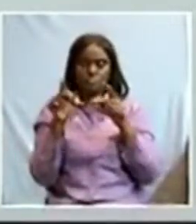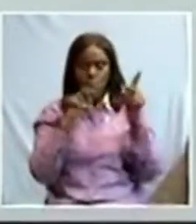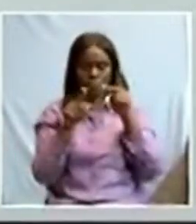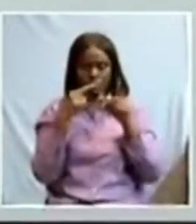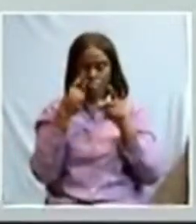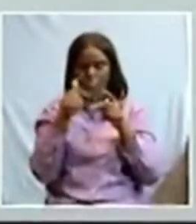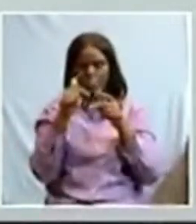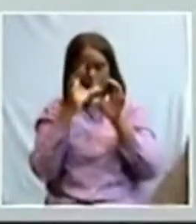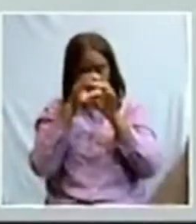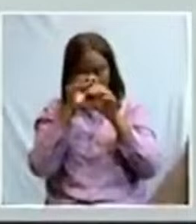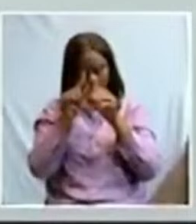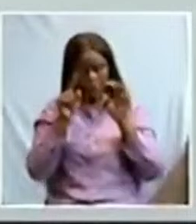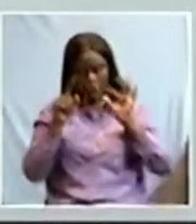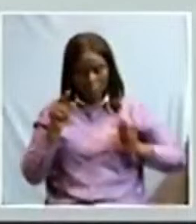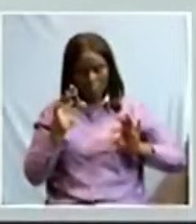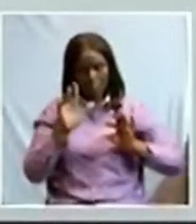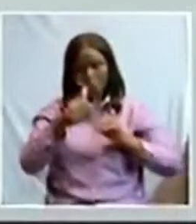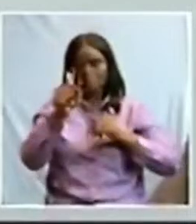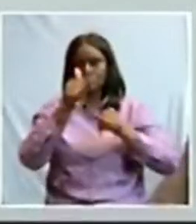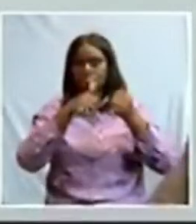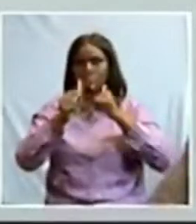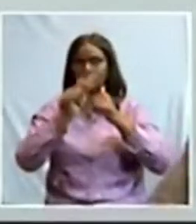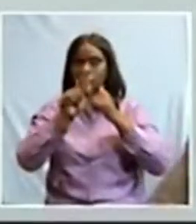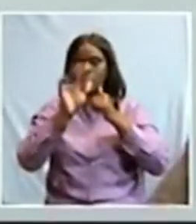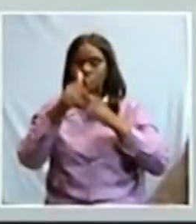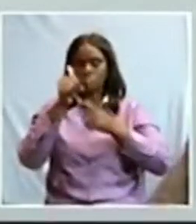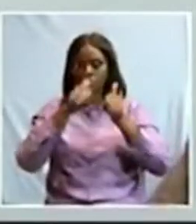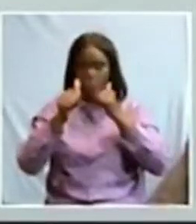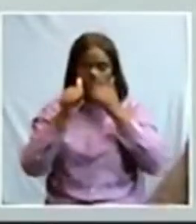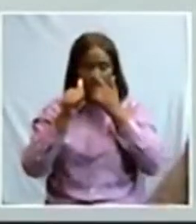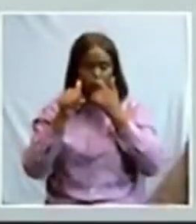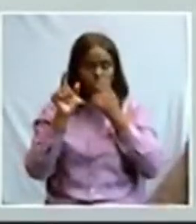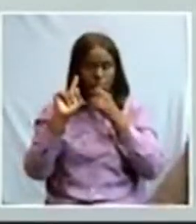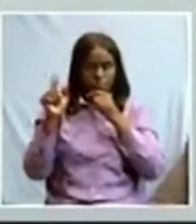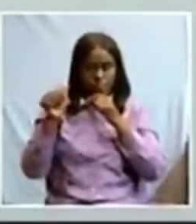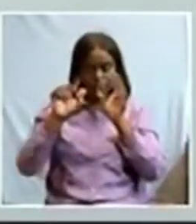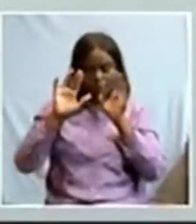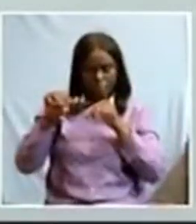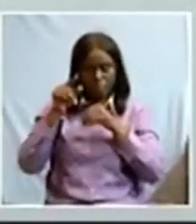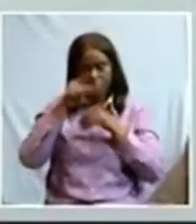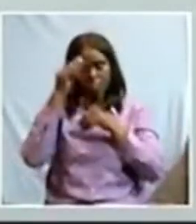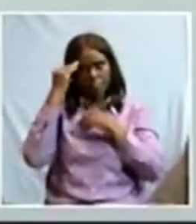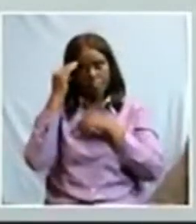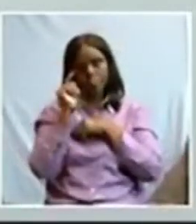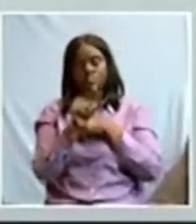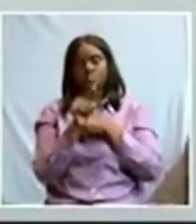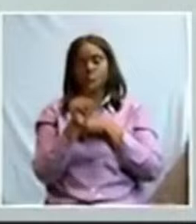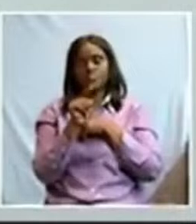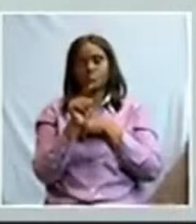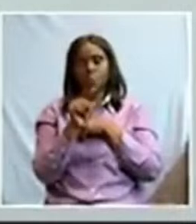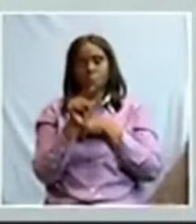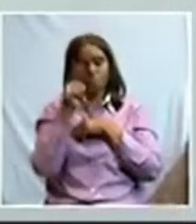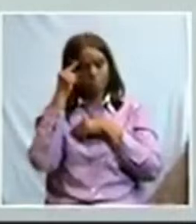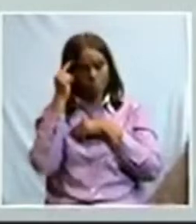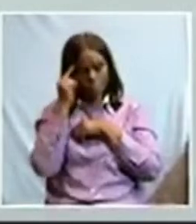who screen these beneficiaries are yourselves. Where they live, you know them. And the government is intention to